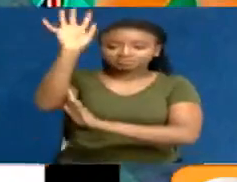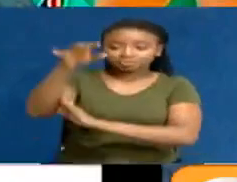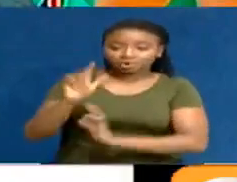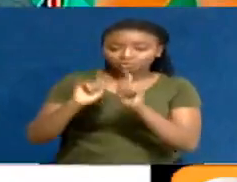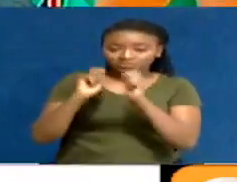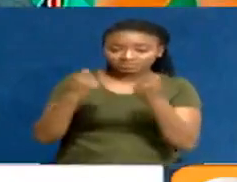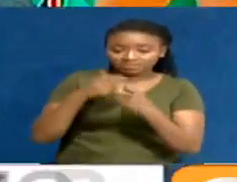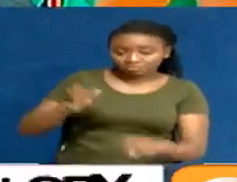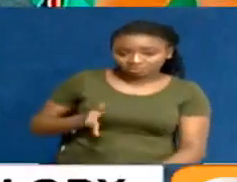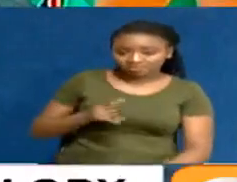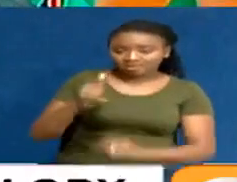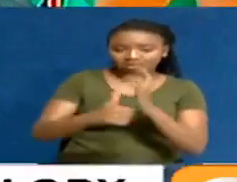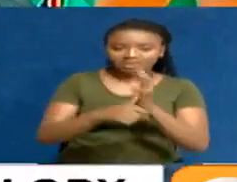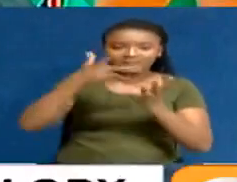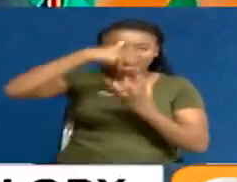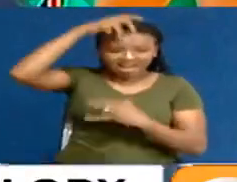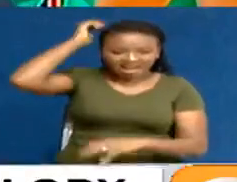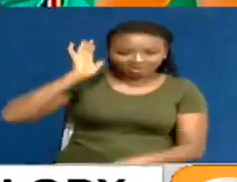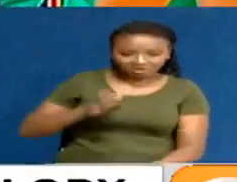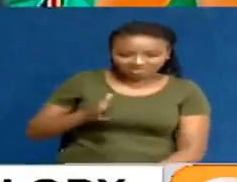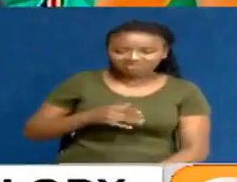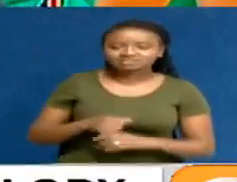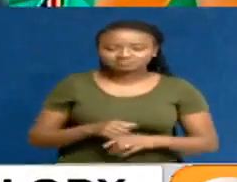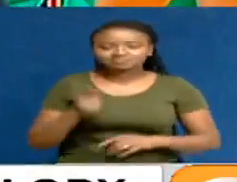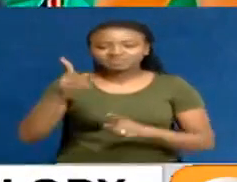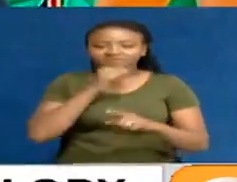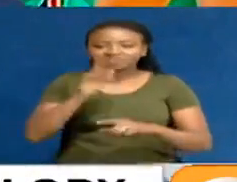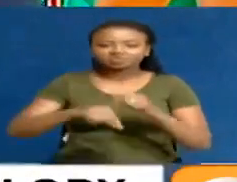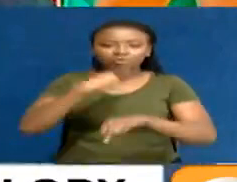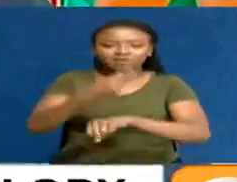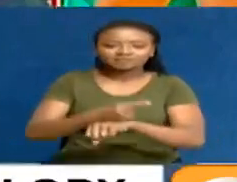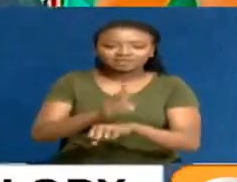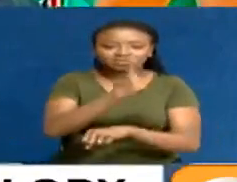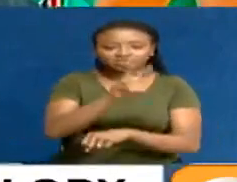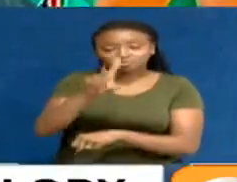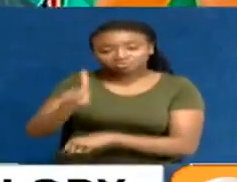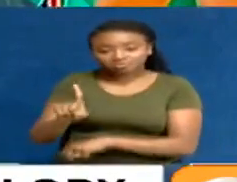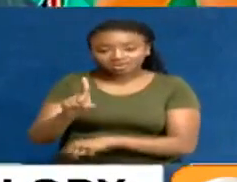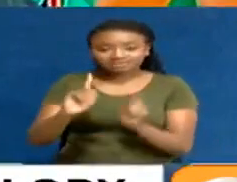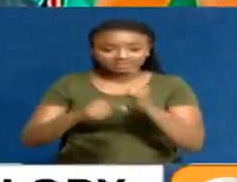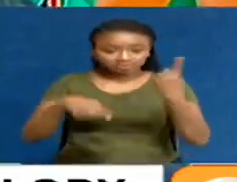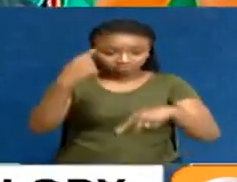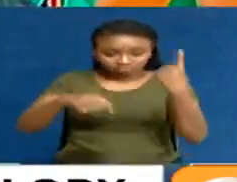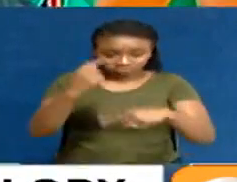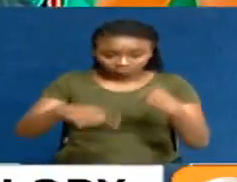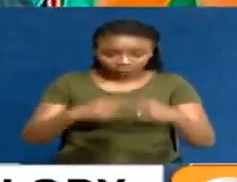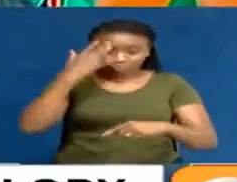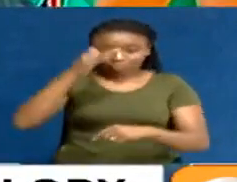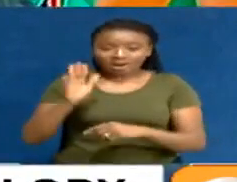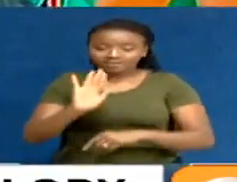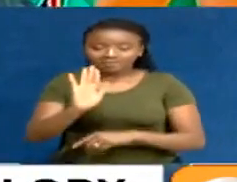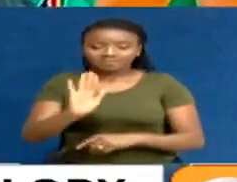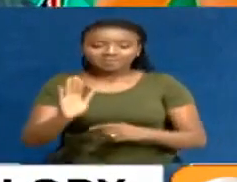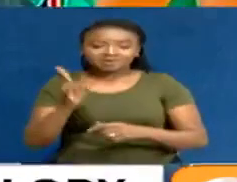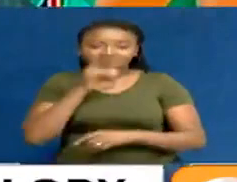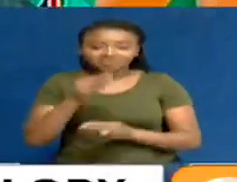Kenya's women's basketball team, the Lionesses, have qualified for the 2021 FIBA Women's Afrobasket Championship after edging